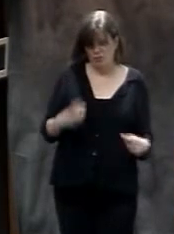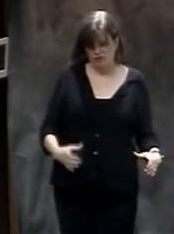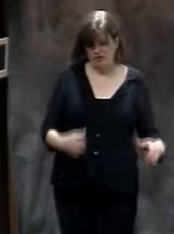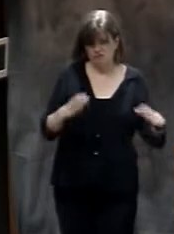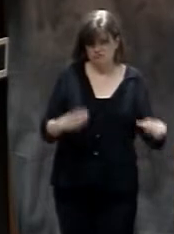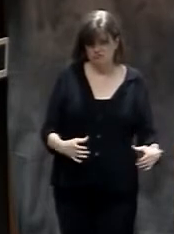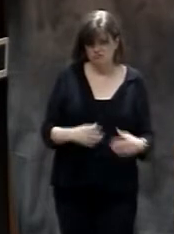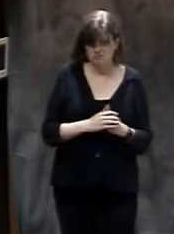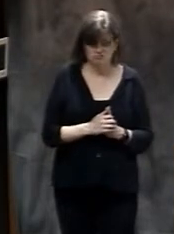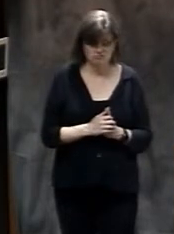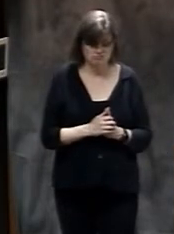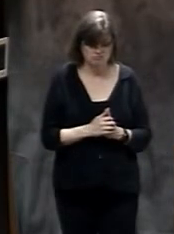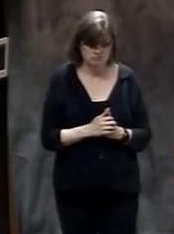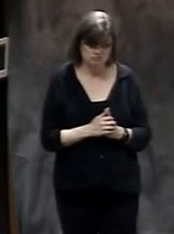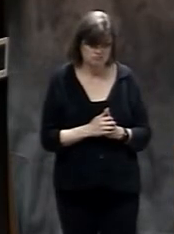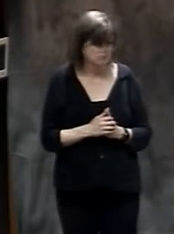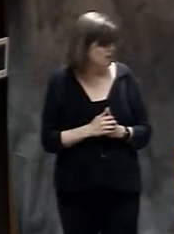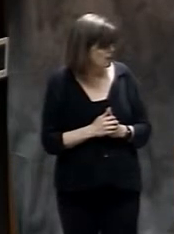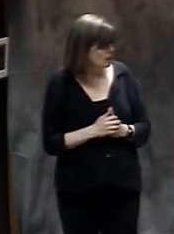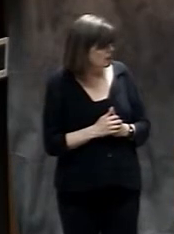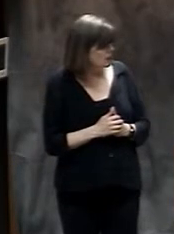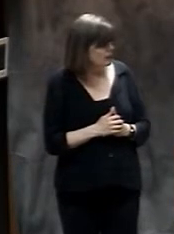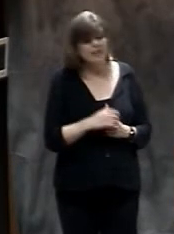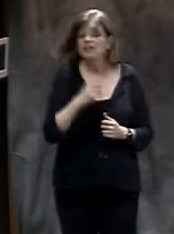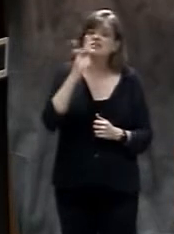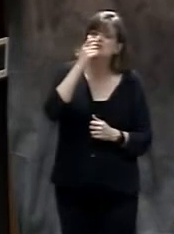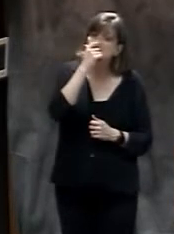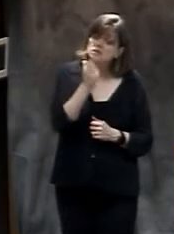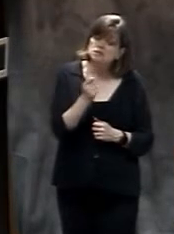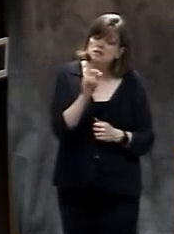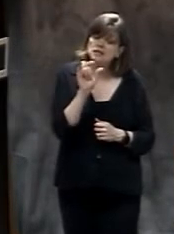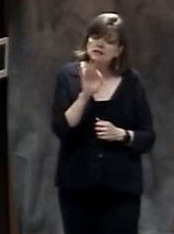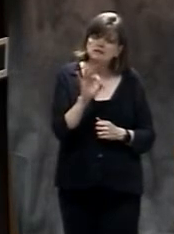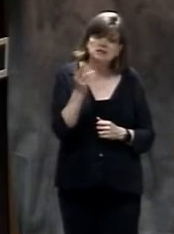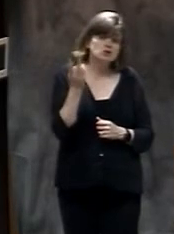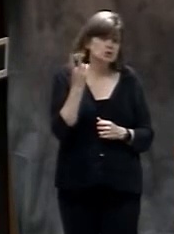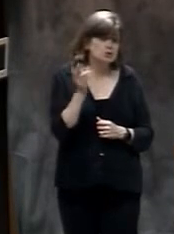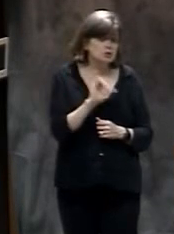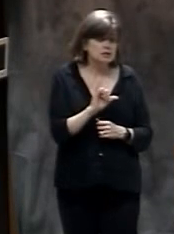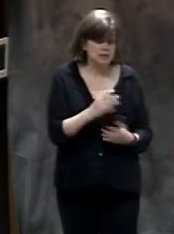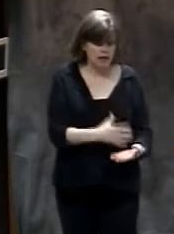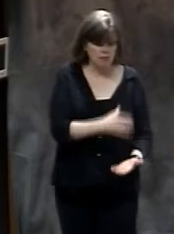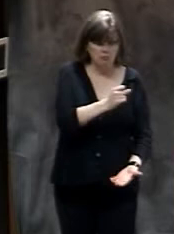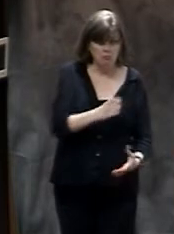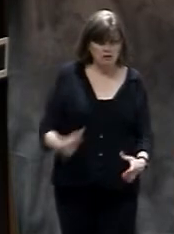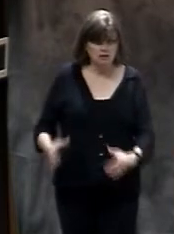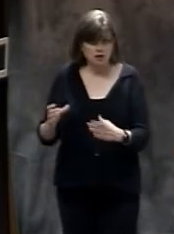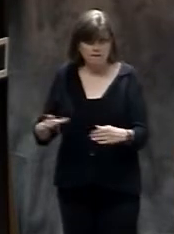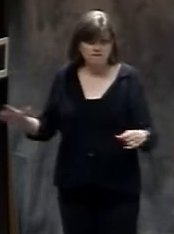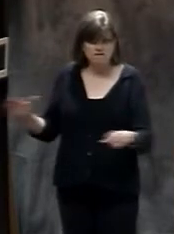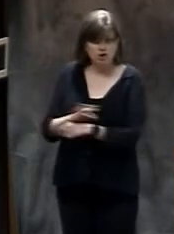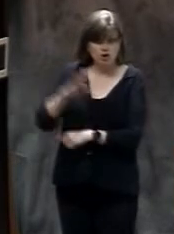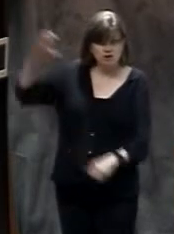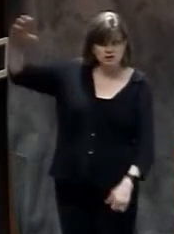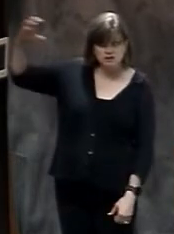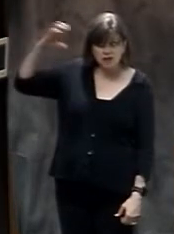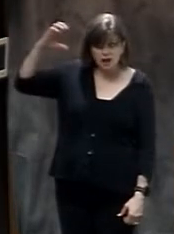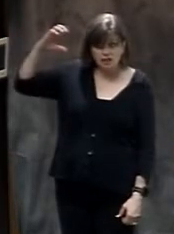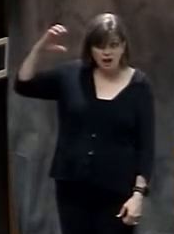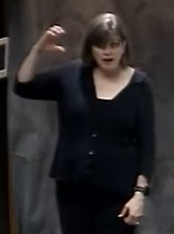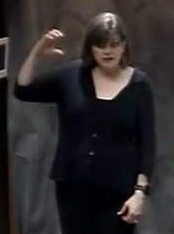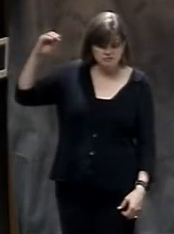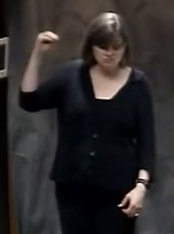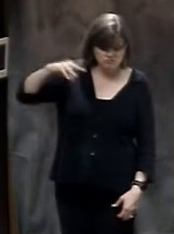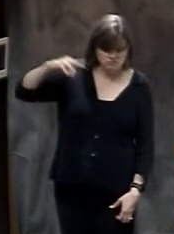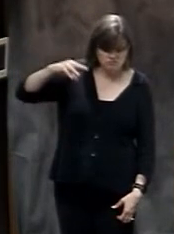thing about this map is that if you put these two same containers in full sunlight instead of partial shade, the results